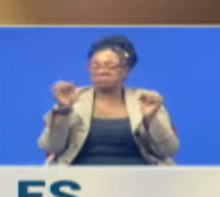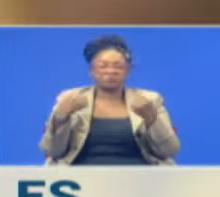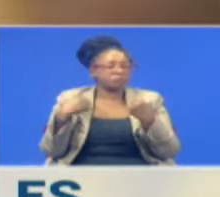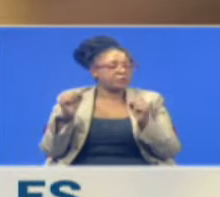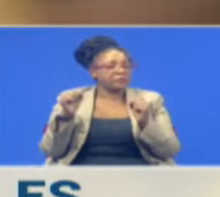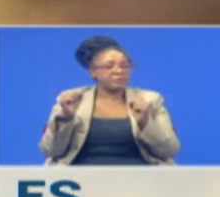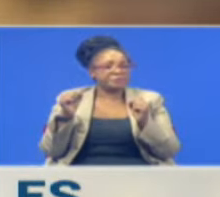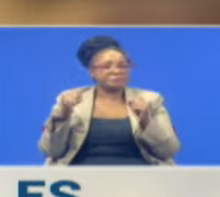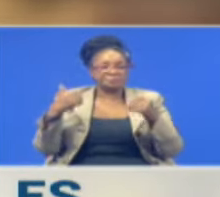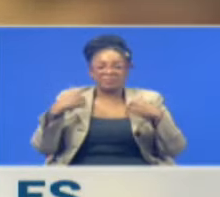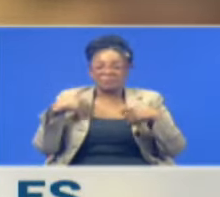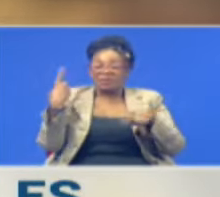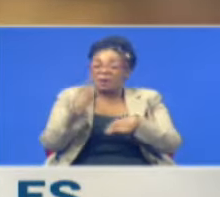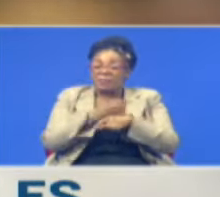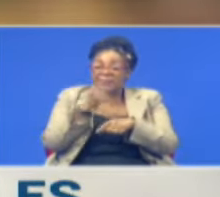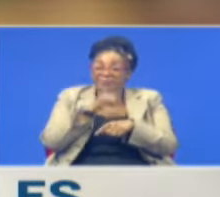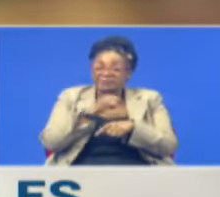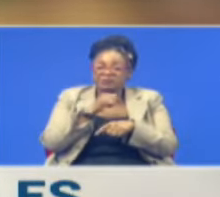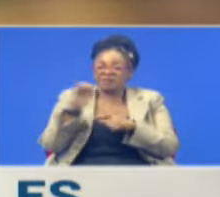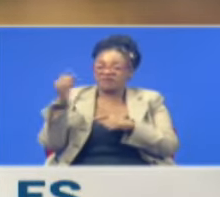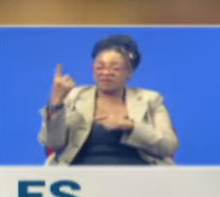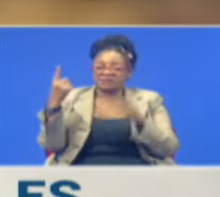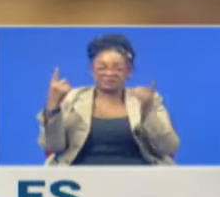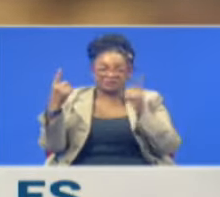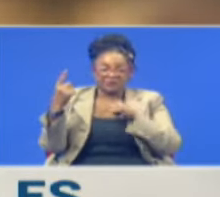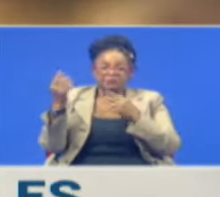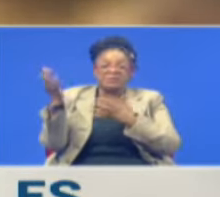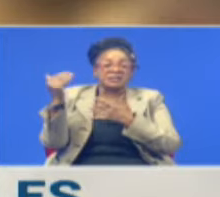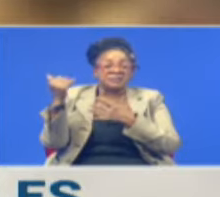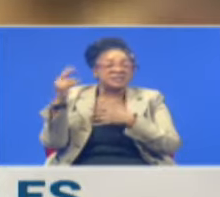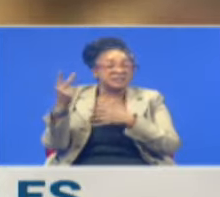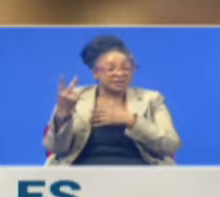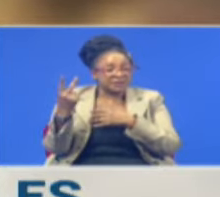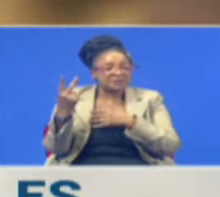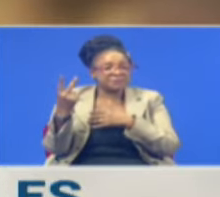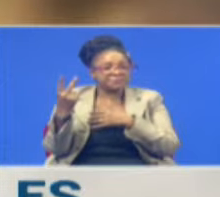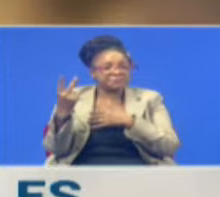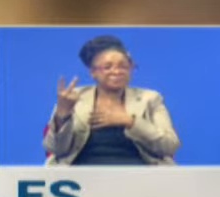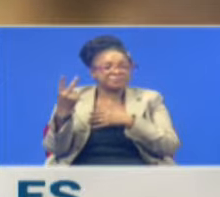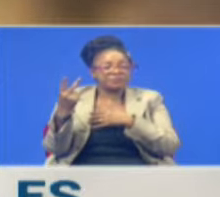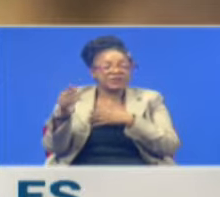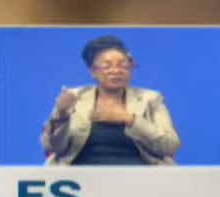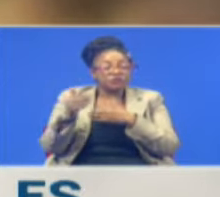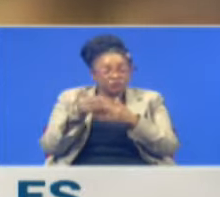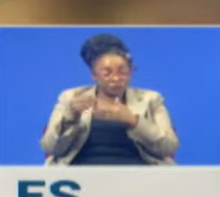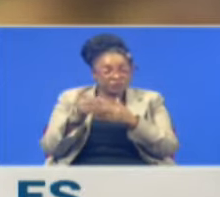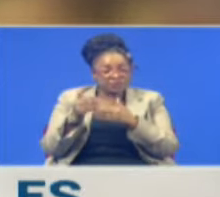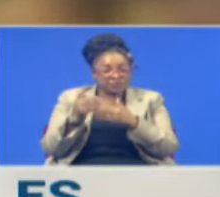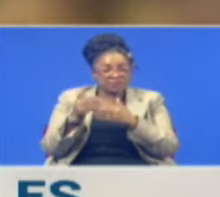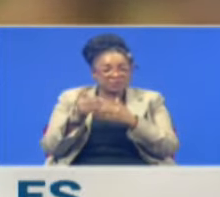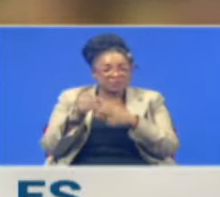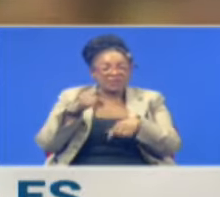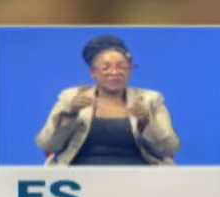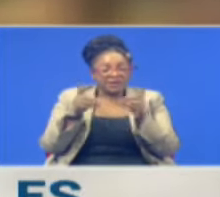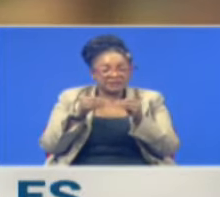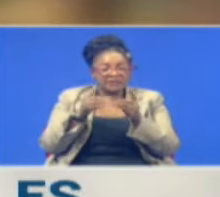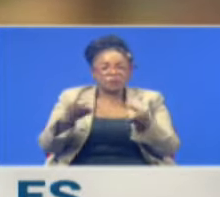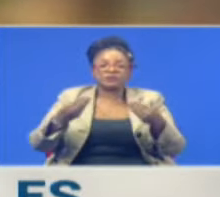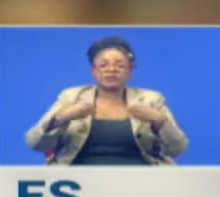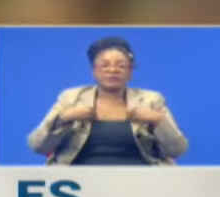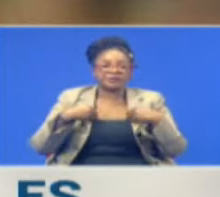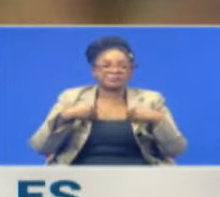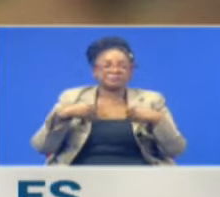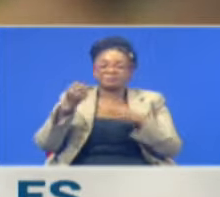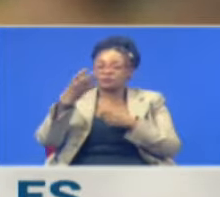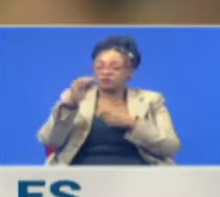been vaccinated. I've gotten the first dose and I'm expecting the second dose as soon as the date that I was given. So